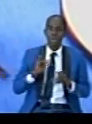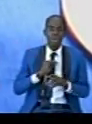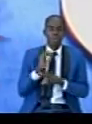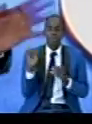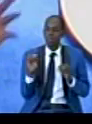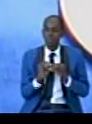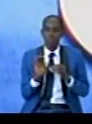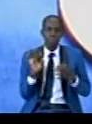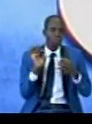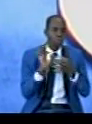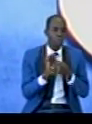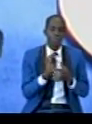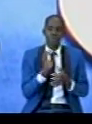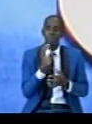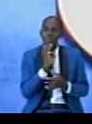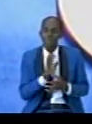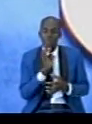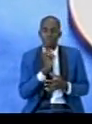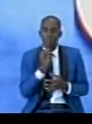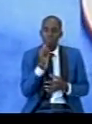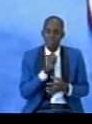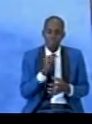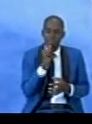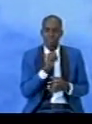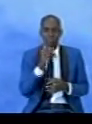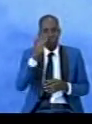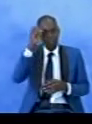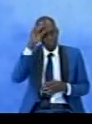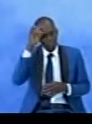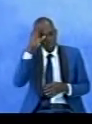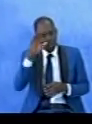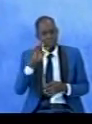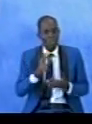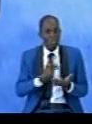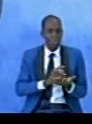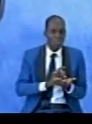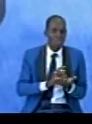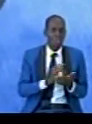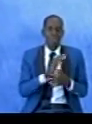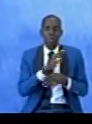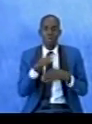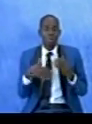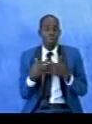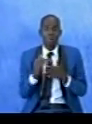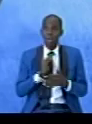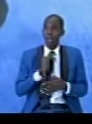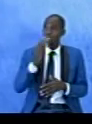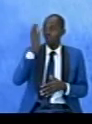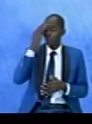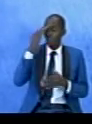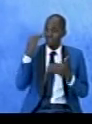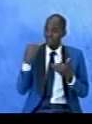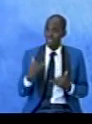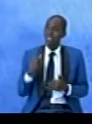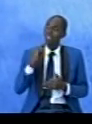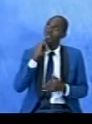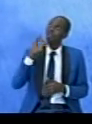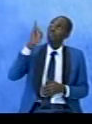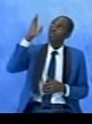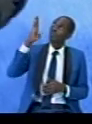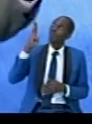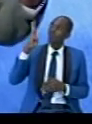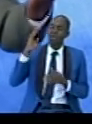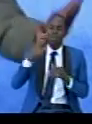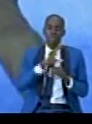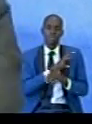power. No more idolatrous power. No more juju medicine. All I know now, God and Christ. And then